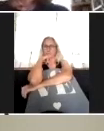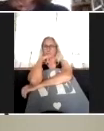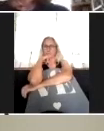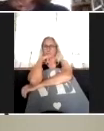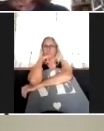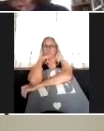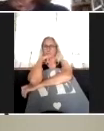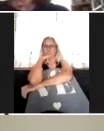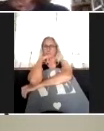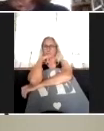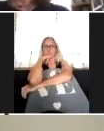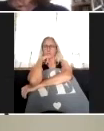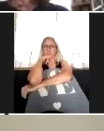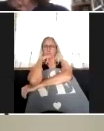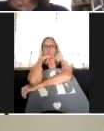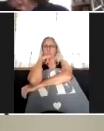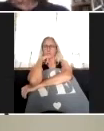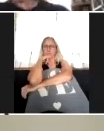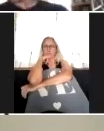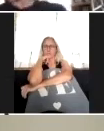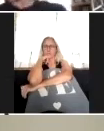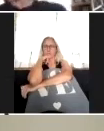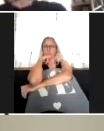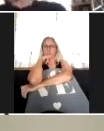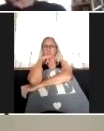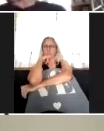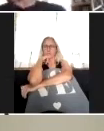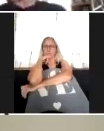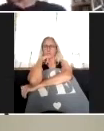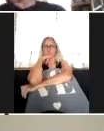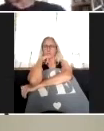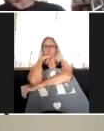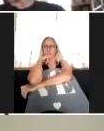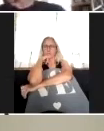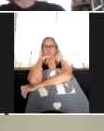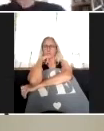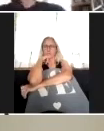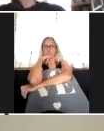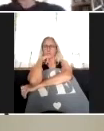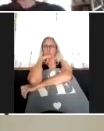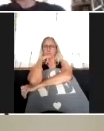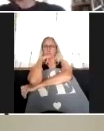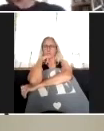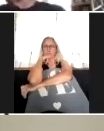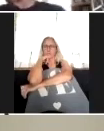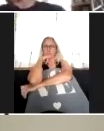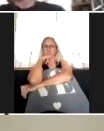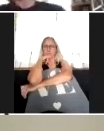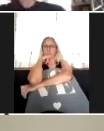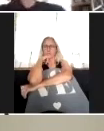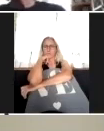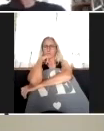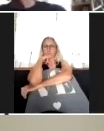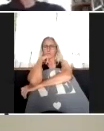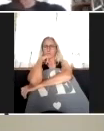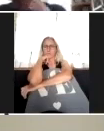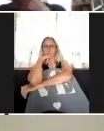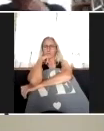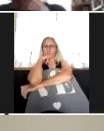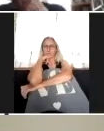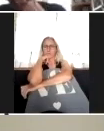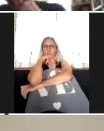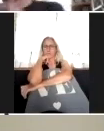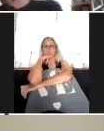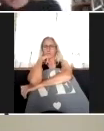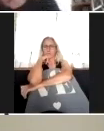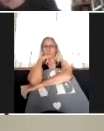happening on the earth. God is control. No, he is not in control. He gave the control to you and